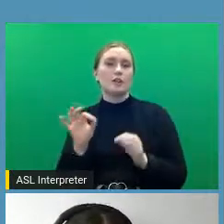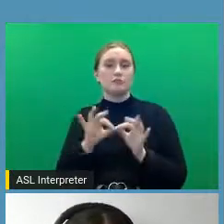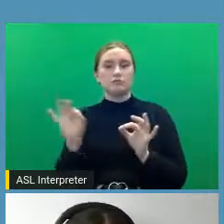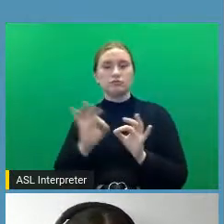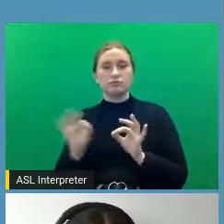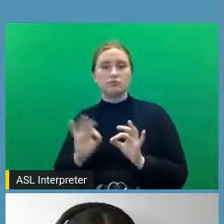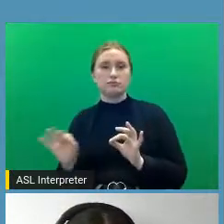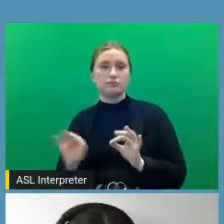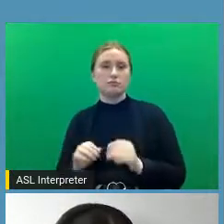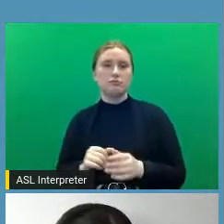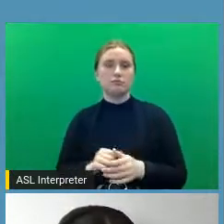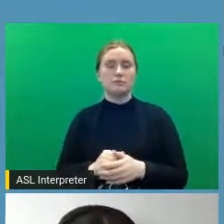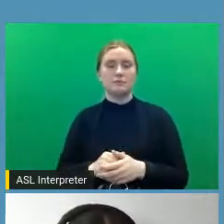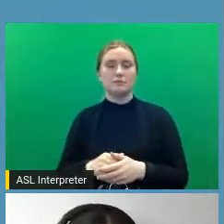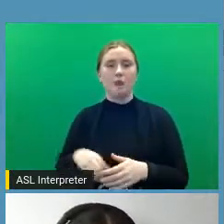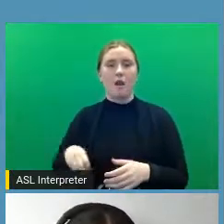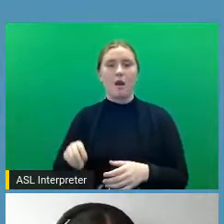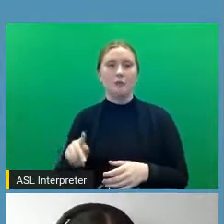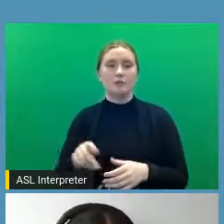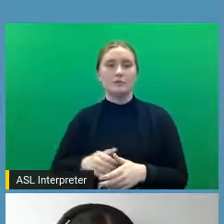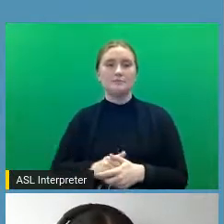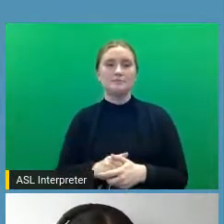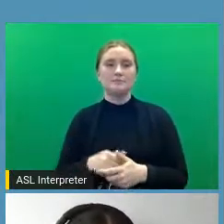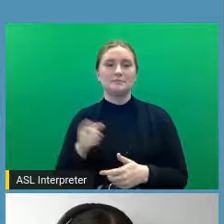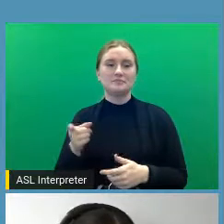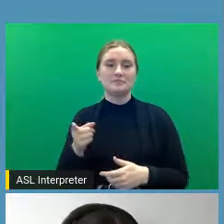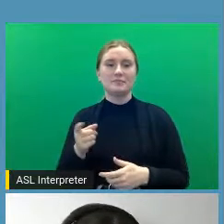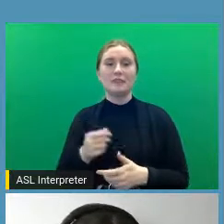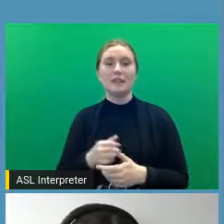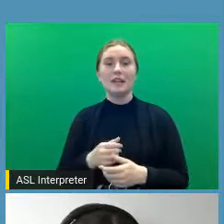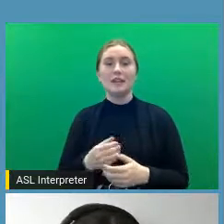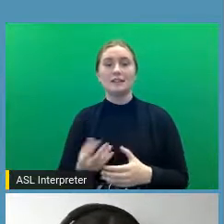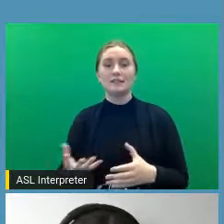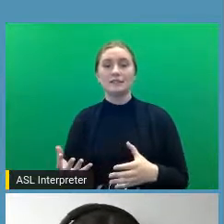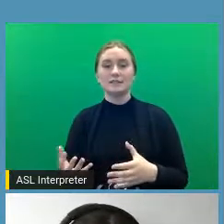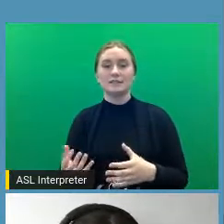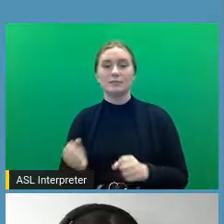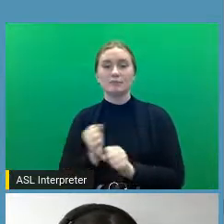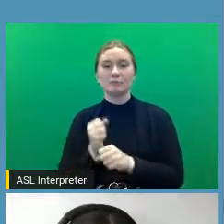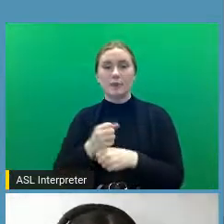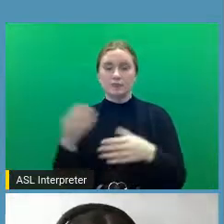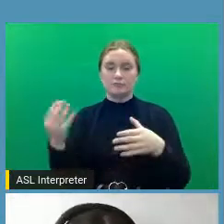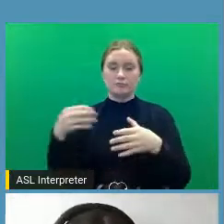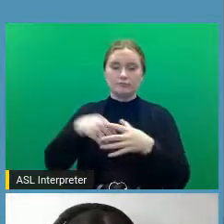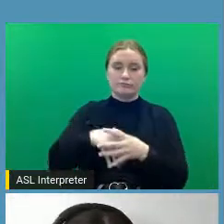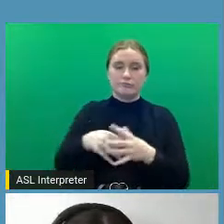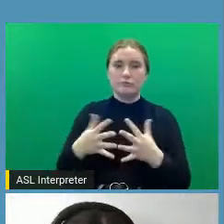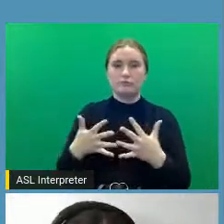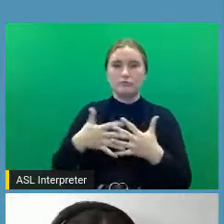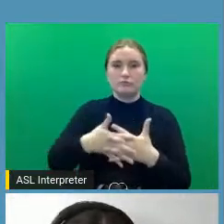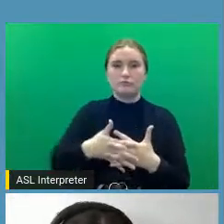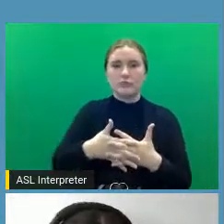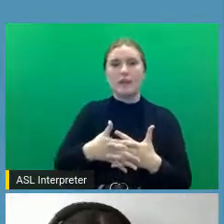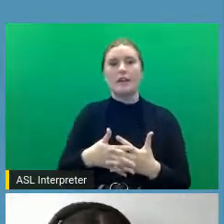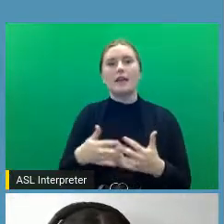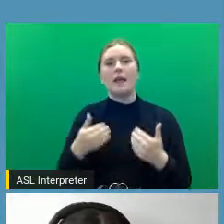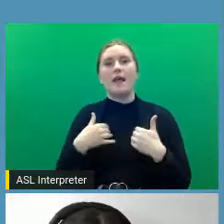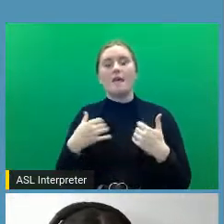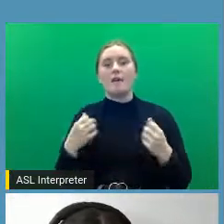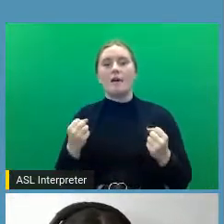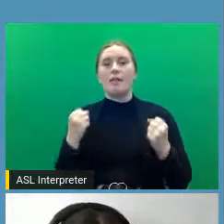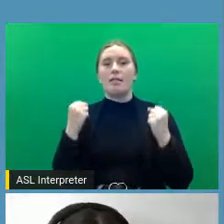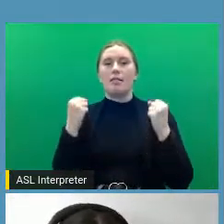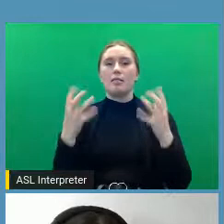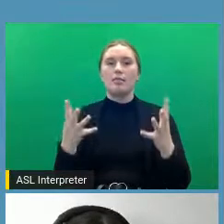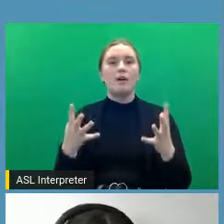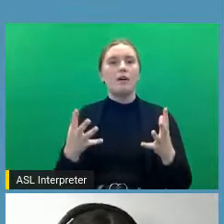option. It's built into the YouTube service. It just requires a lot more review and editing because the